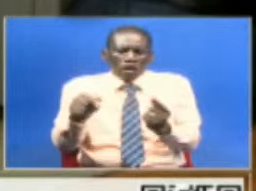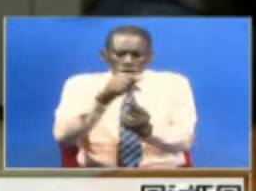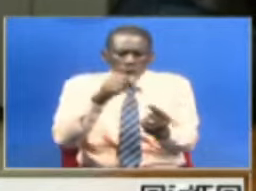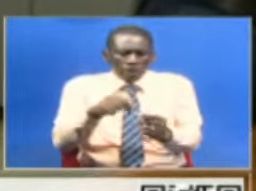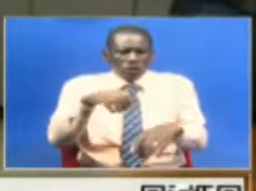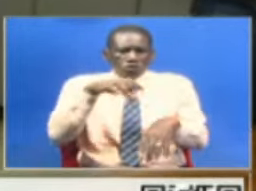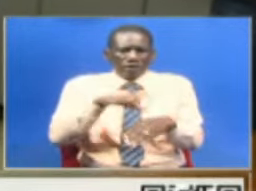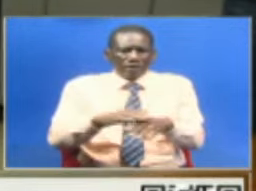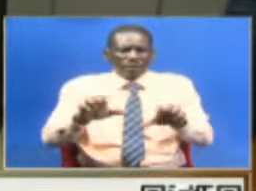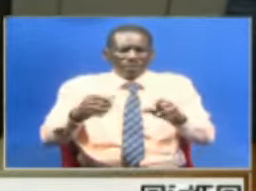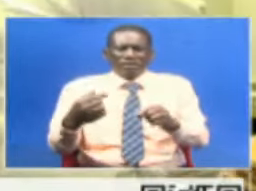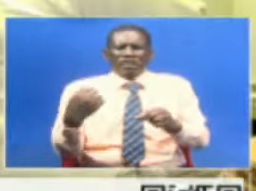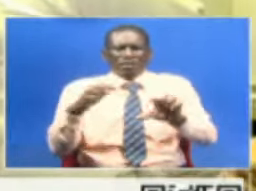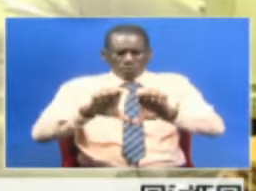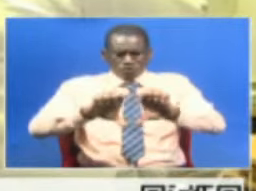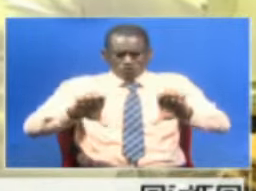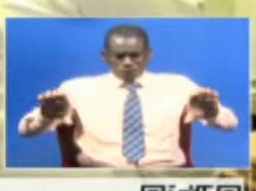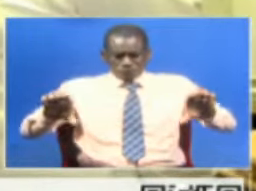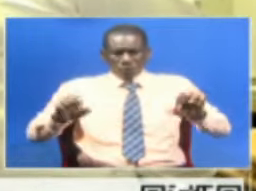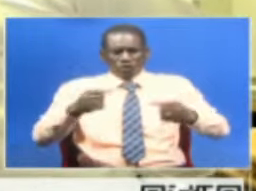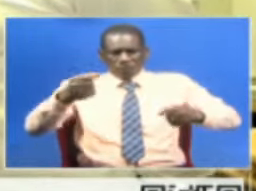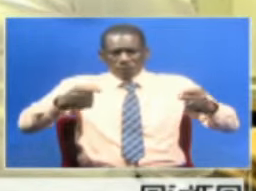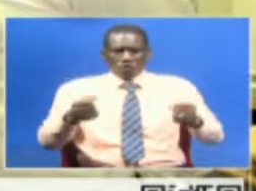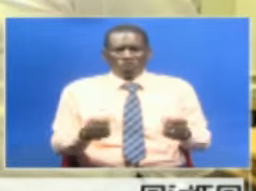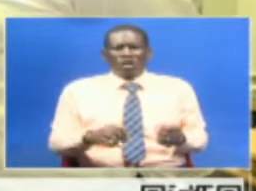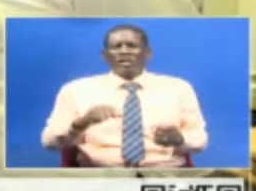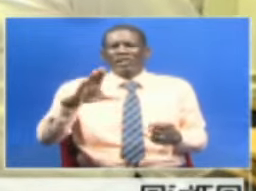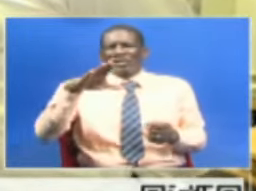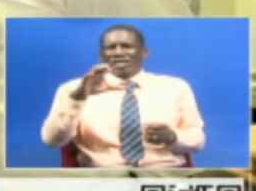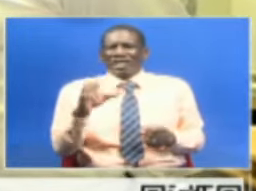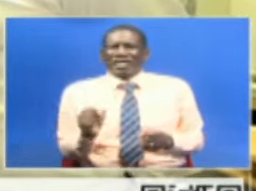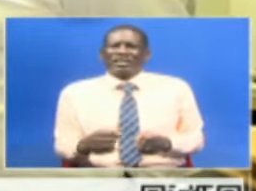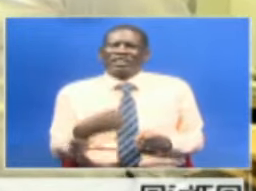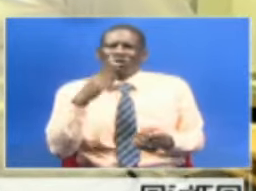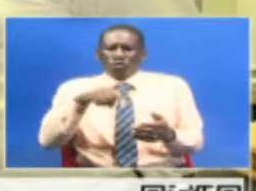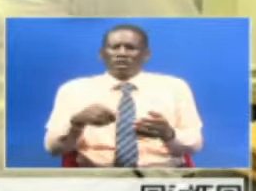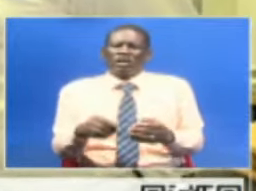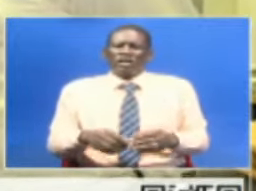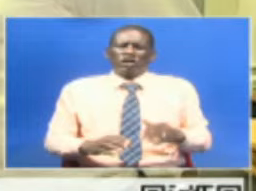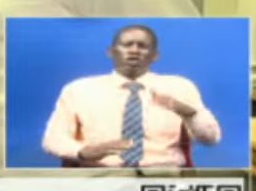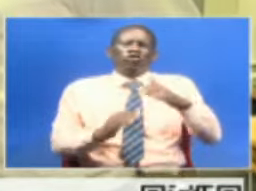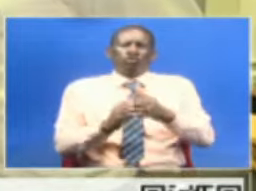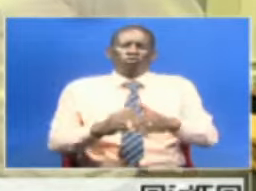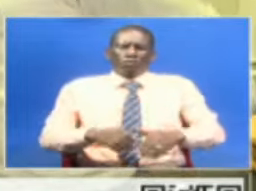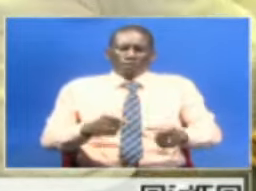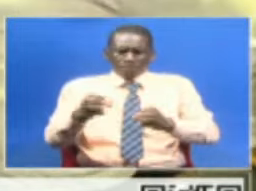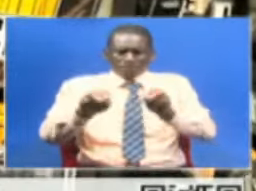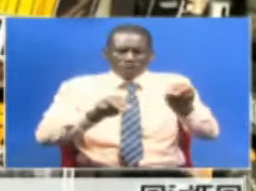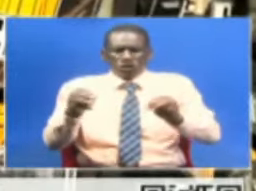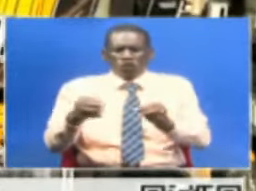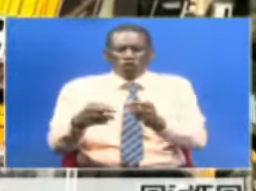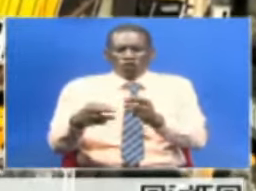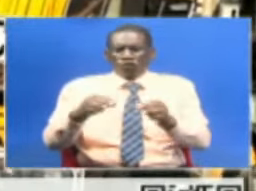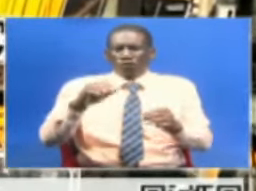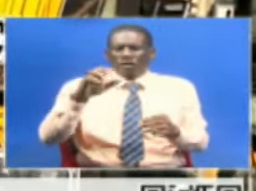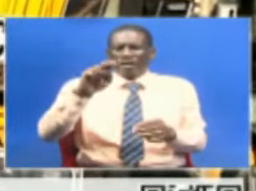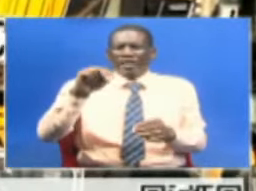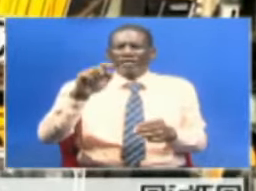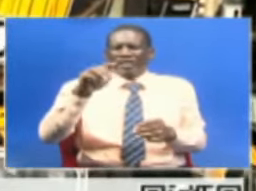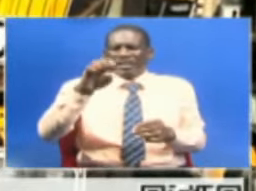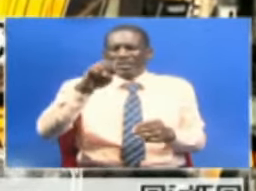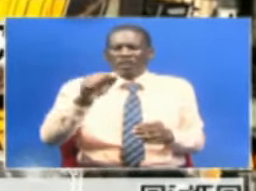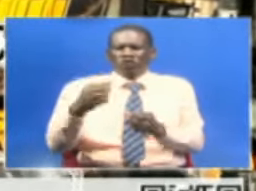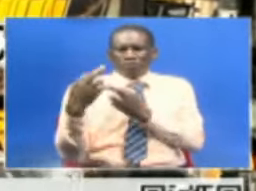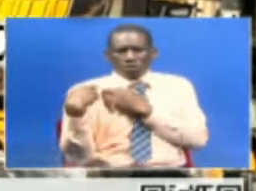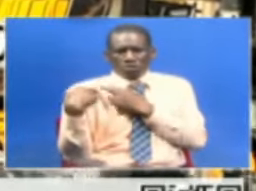number plates. Well, now the CS has promised to hold the senior management of the NTSA personally responsible and